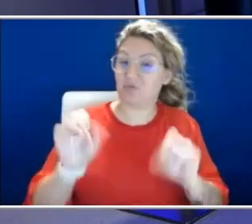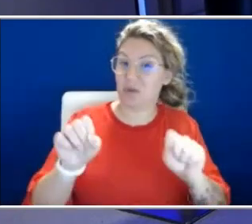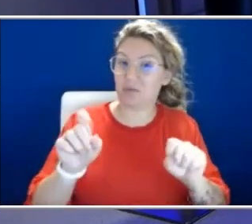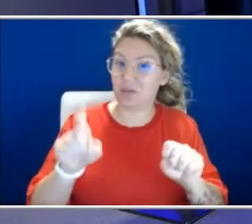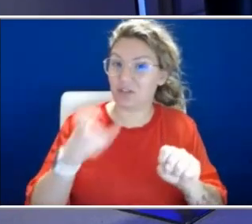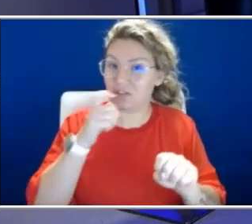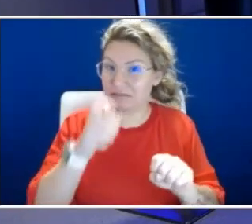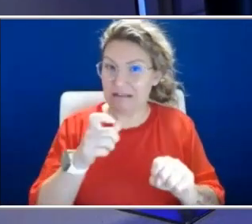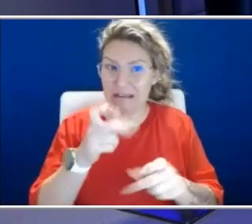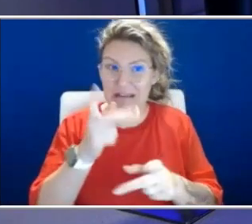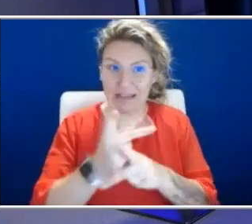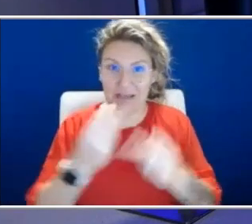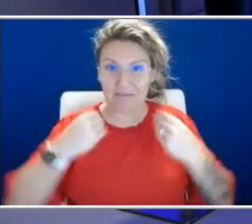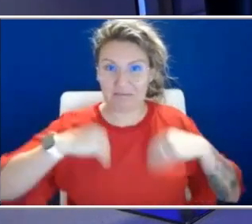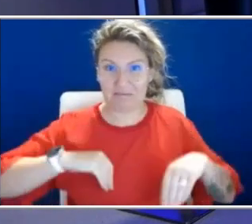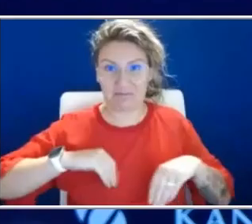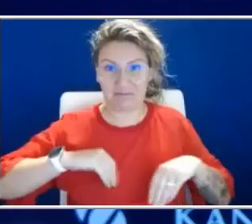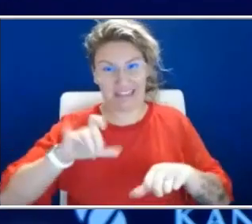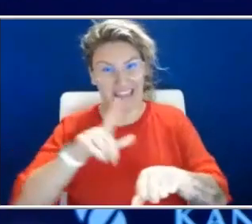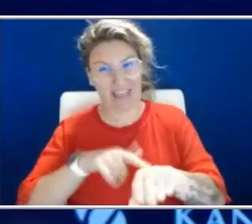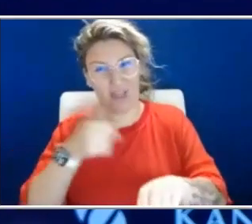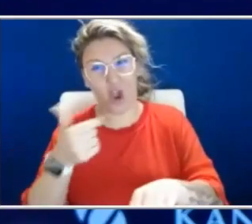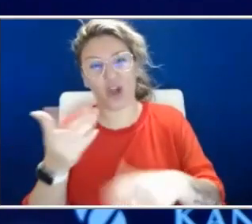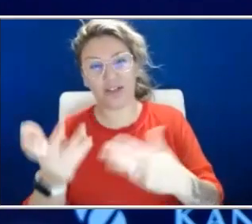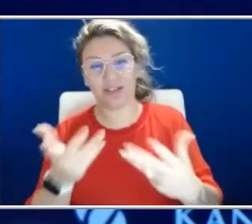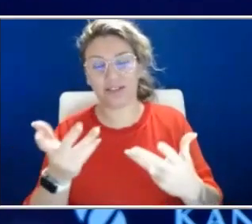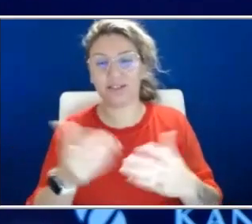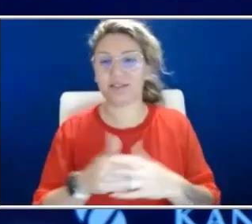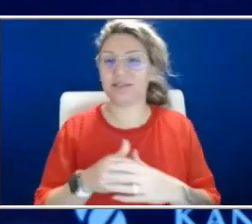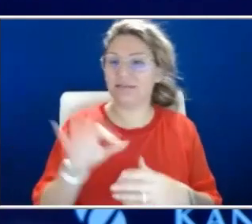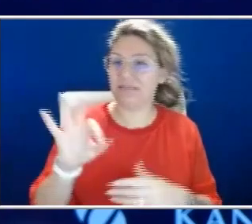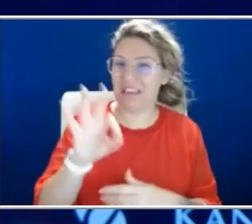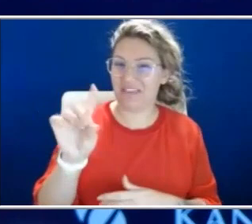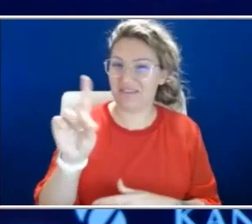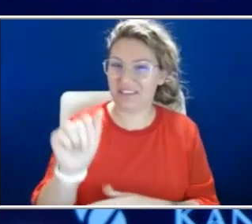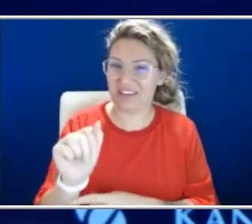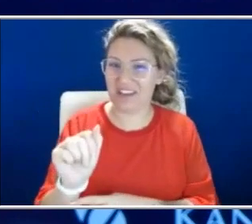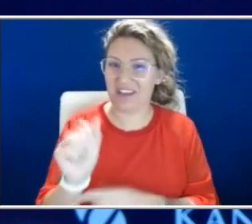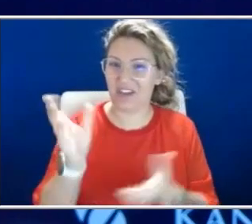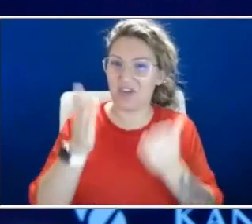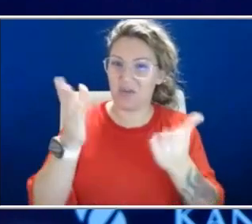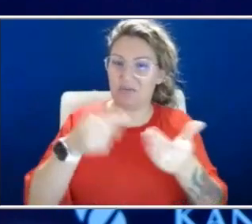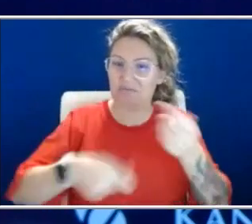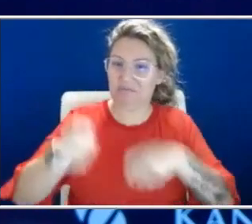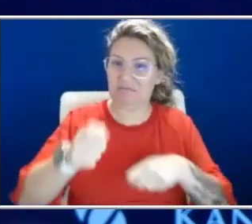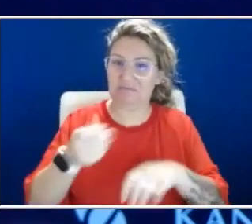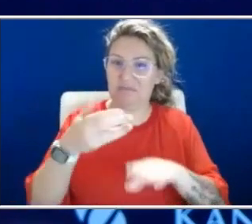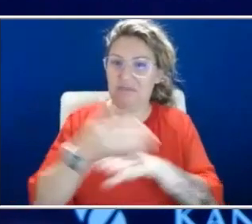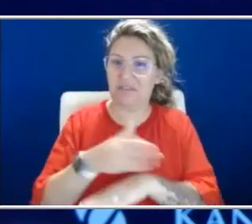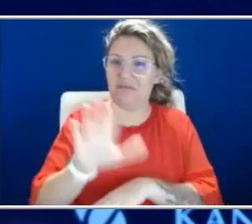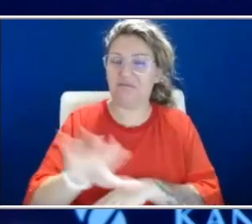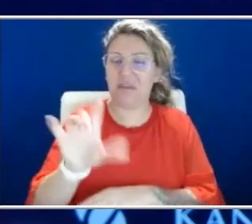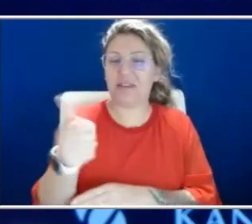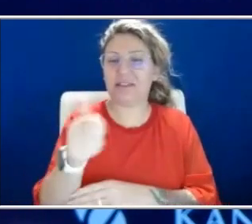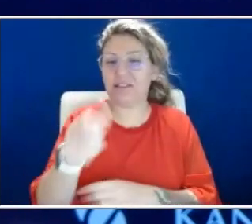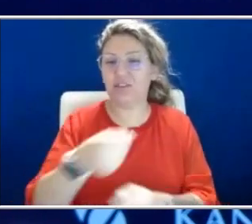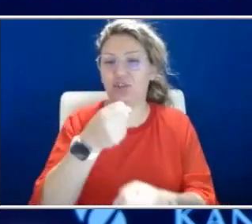long. Okay. As Dr. Holding said, really the FDA recommends exchanging your implants after about 10 years.